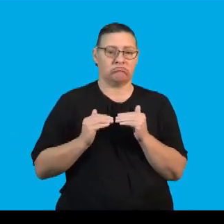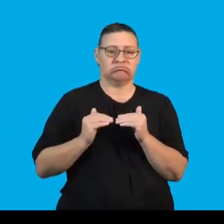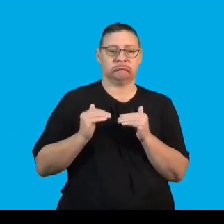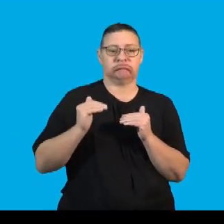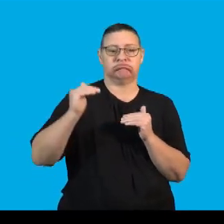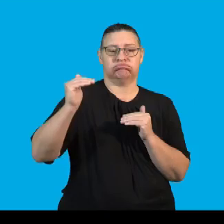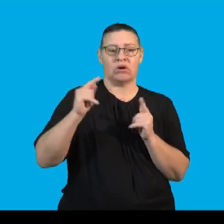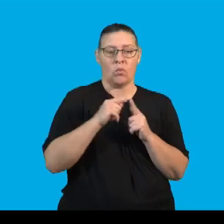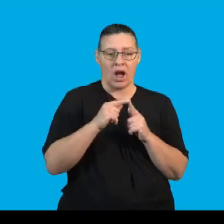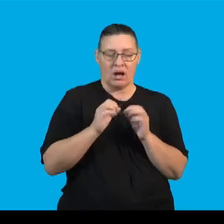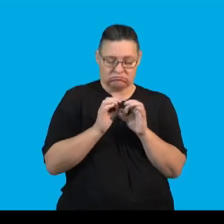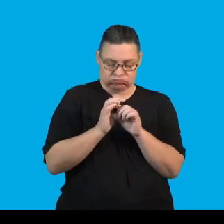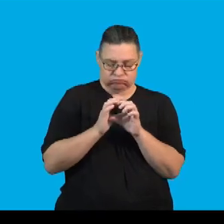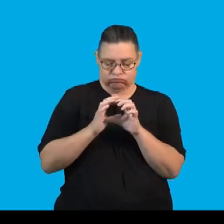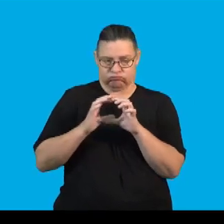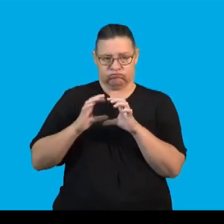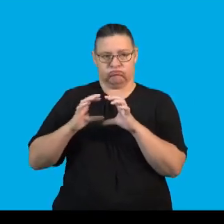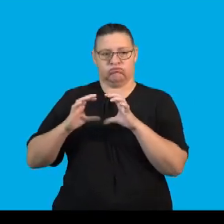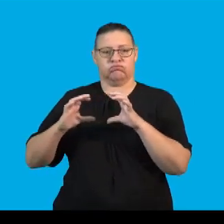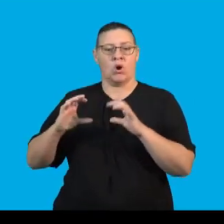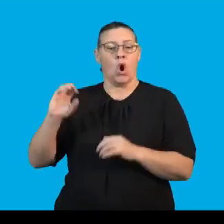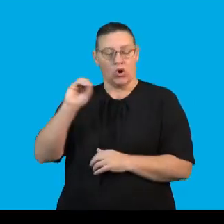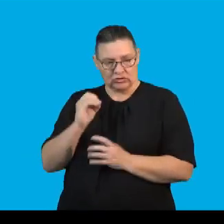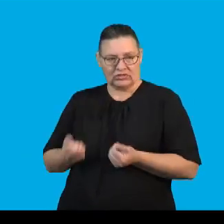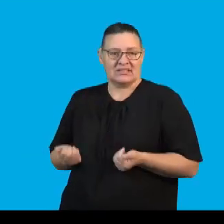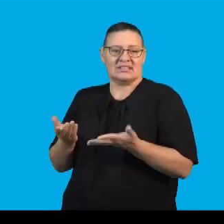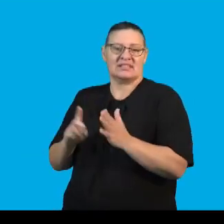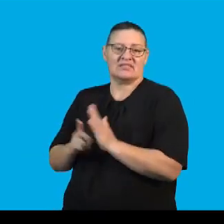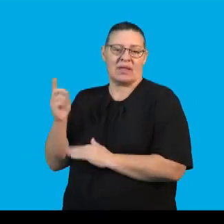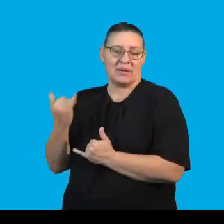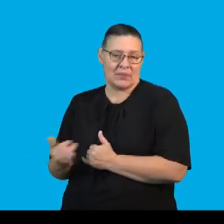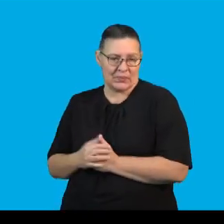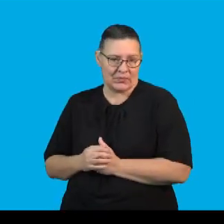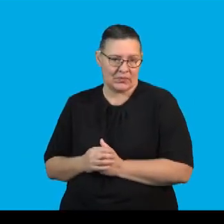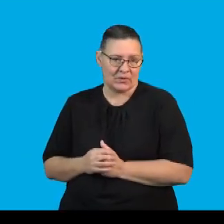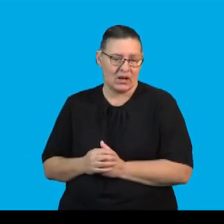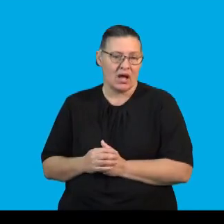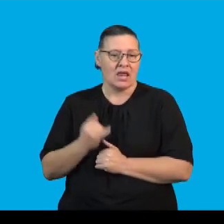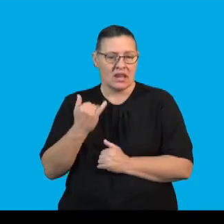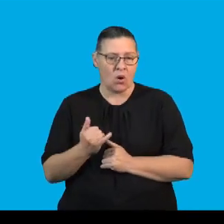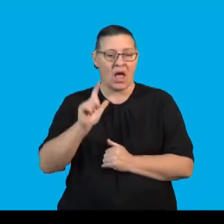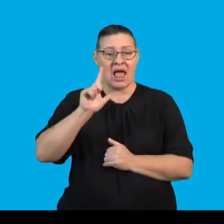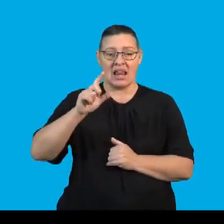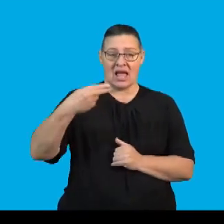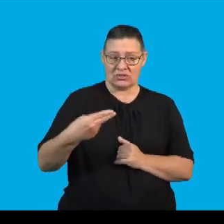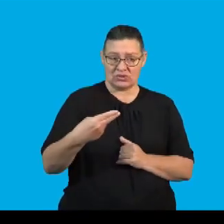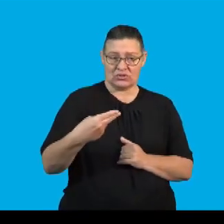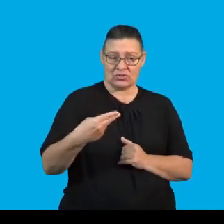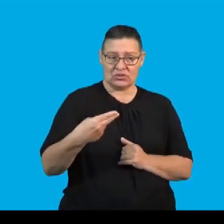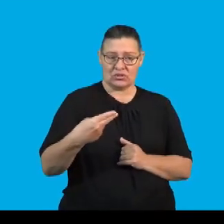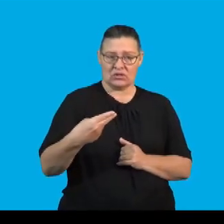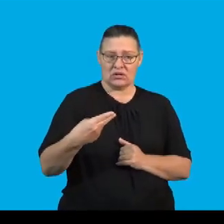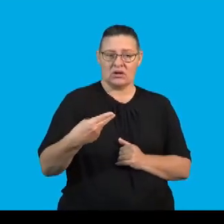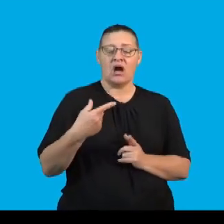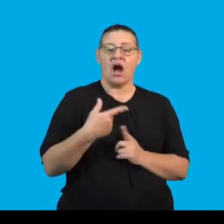this follicle now is growing up and is secreting estrogen hormone. And you can see the link that